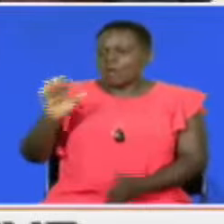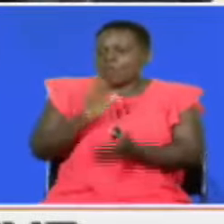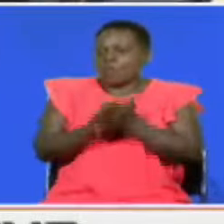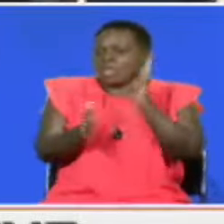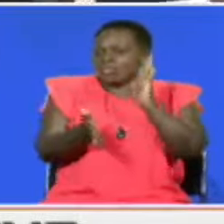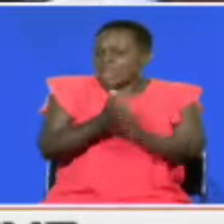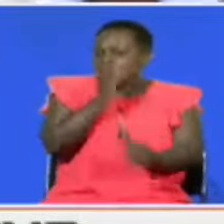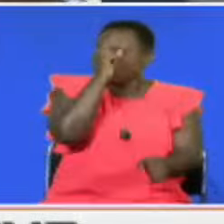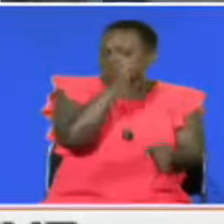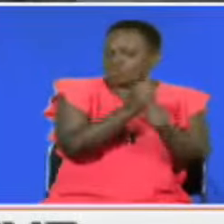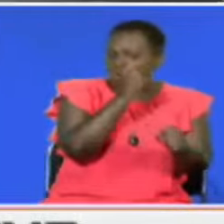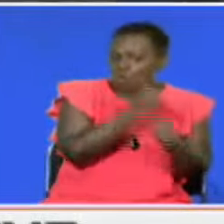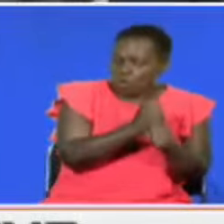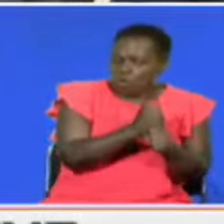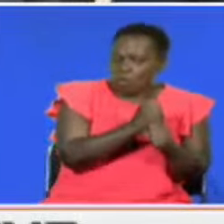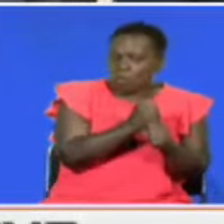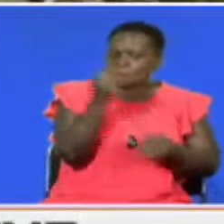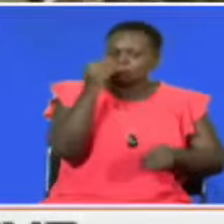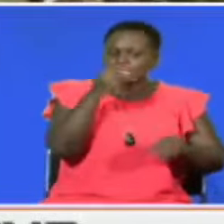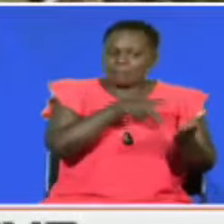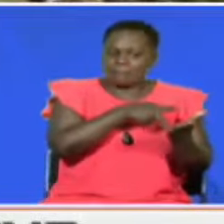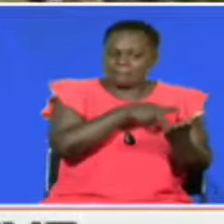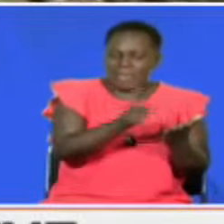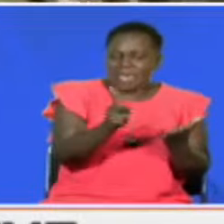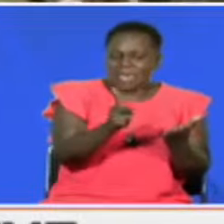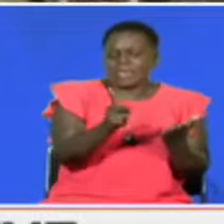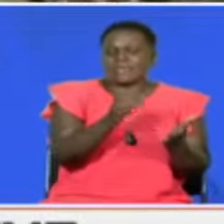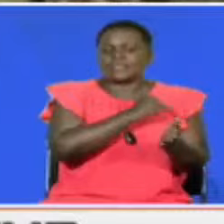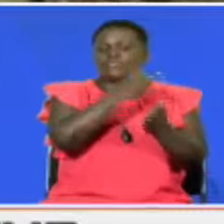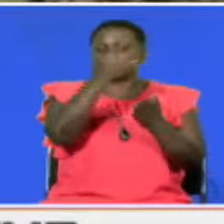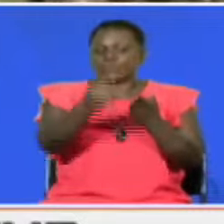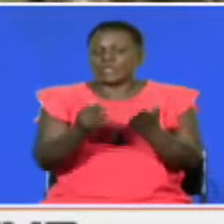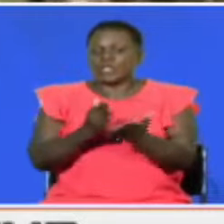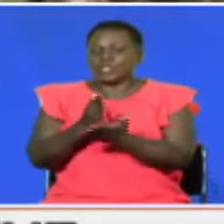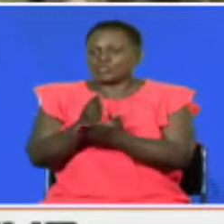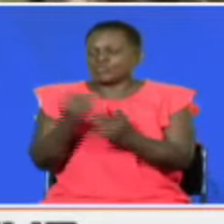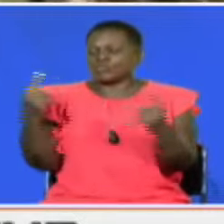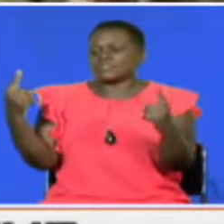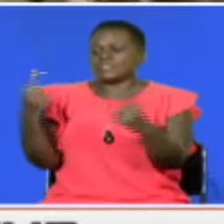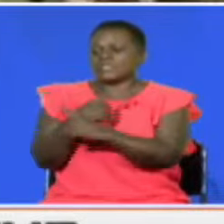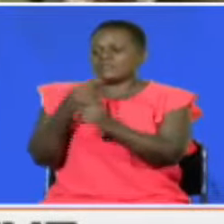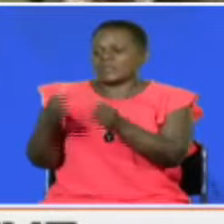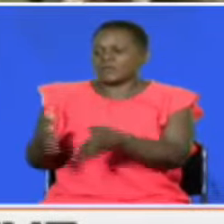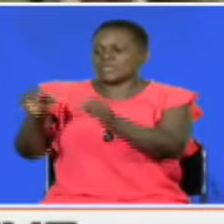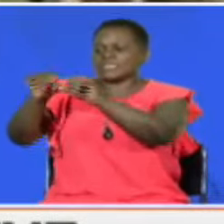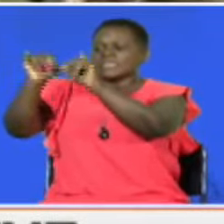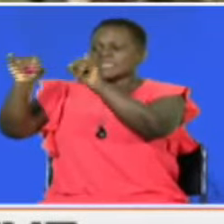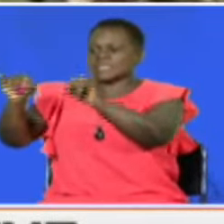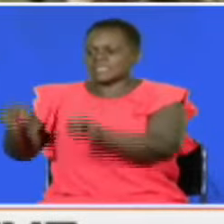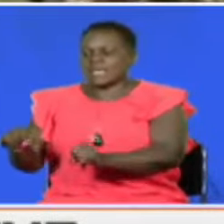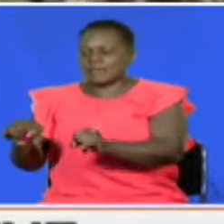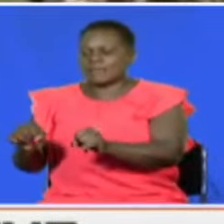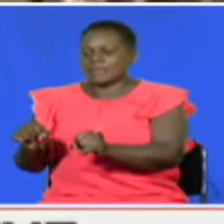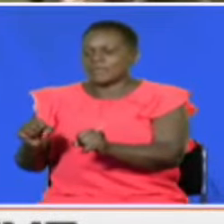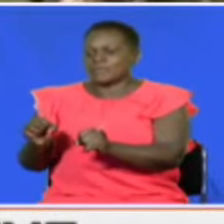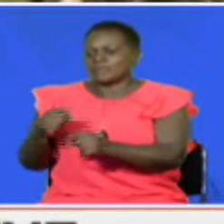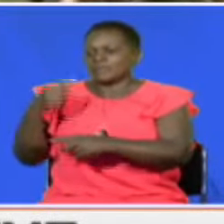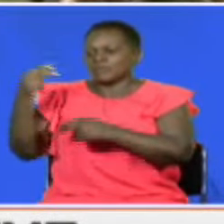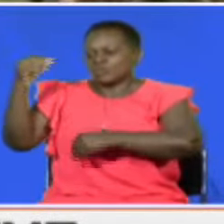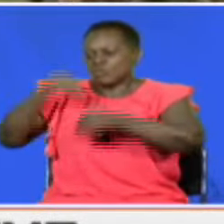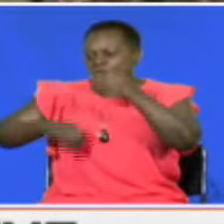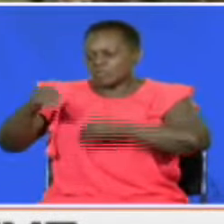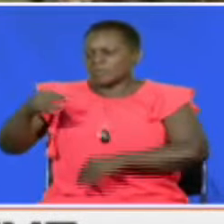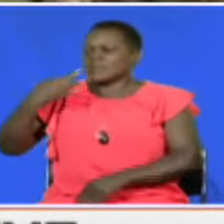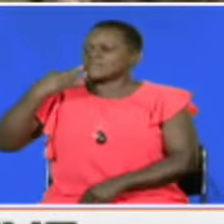without formal employment will make payment for the health insurance through a different payment system and will be required to